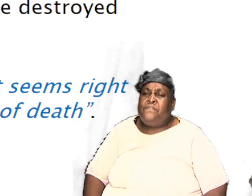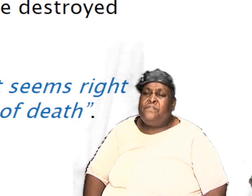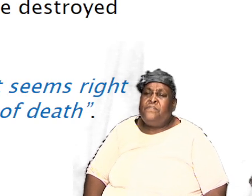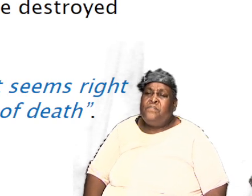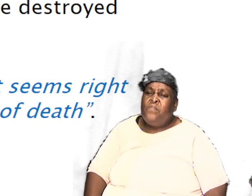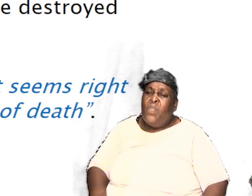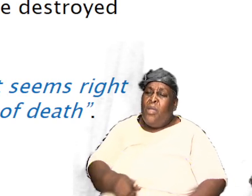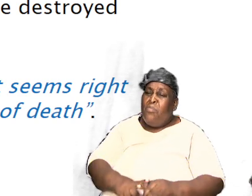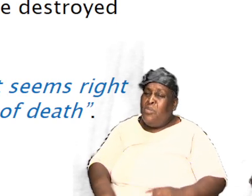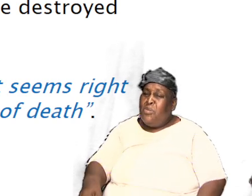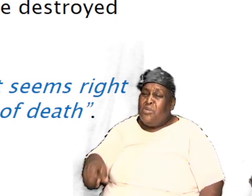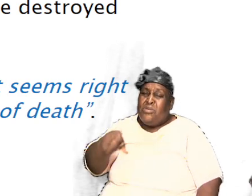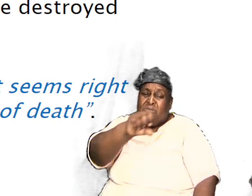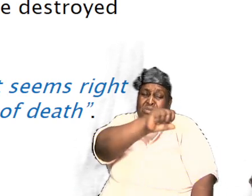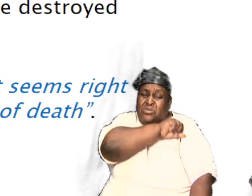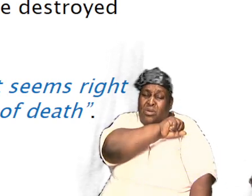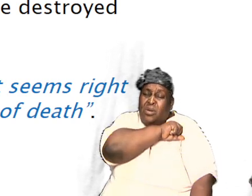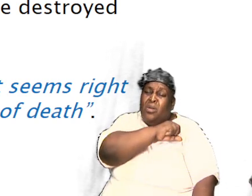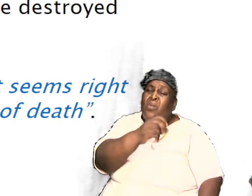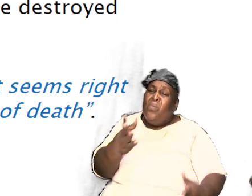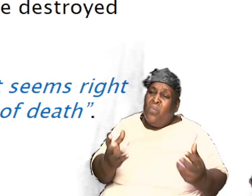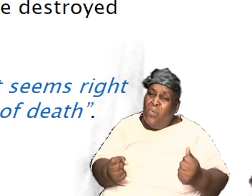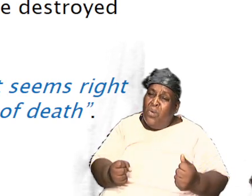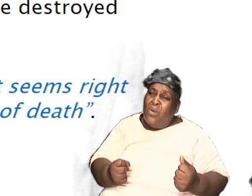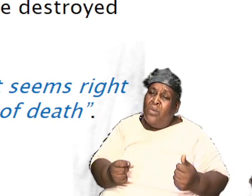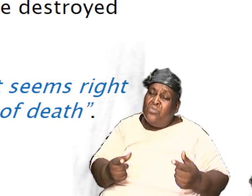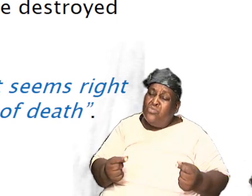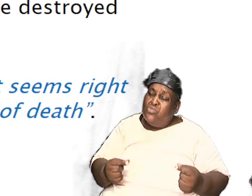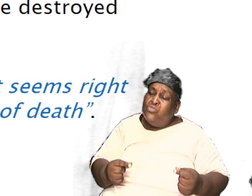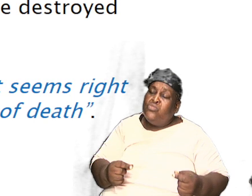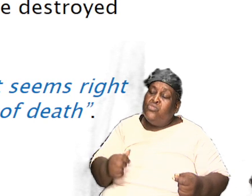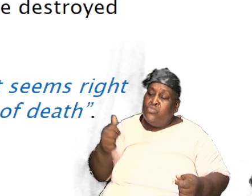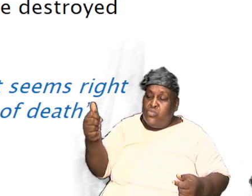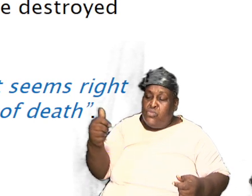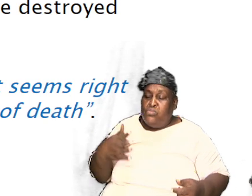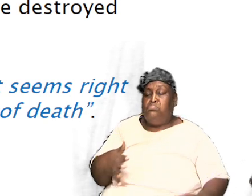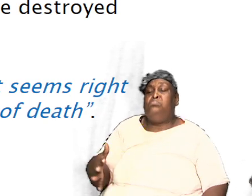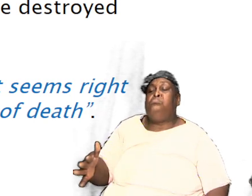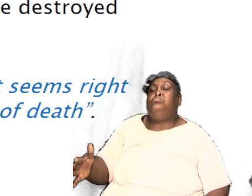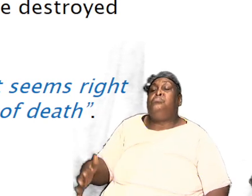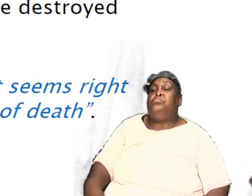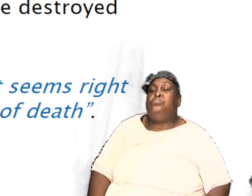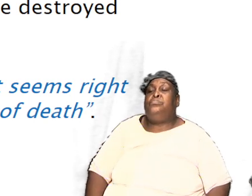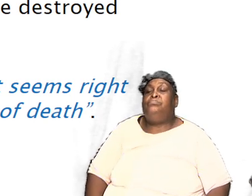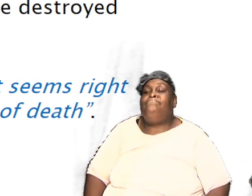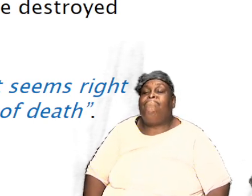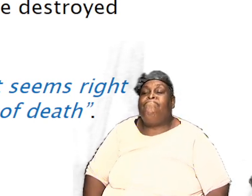But Saul wanted to do his own thing.